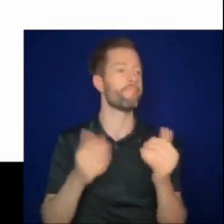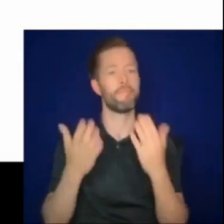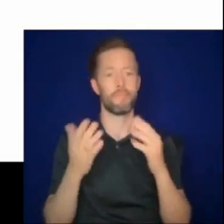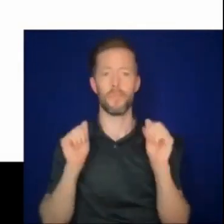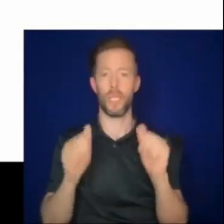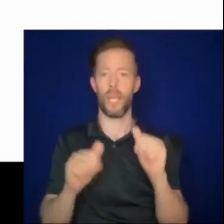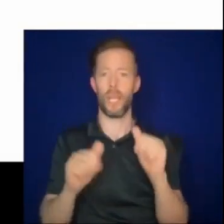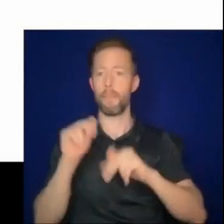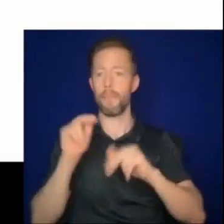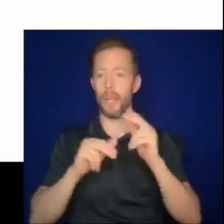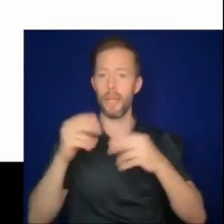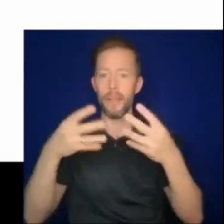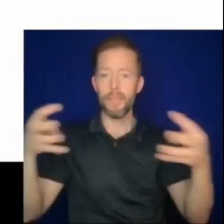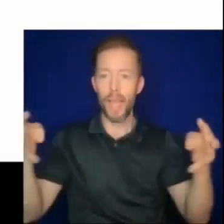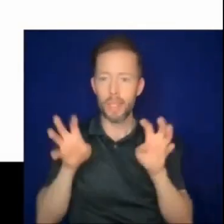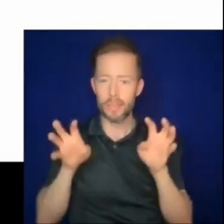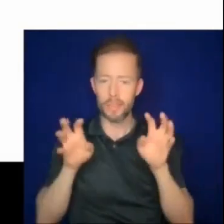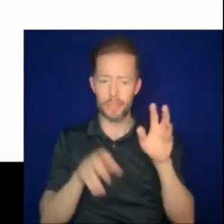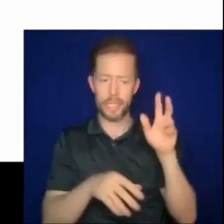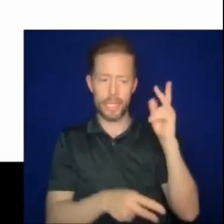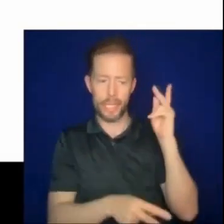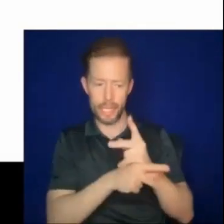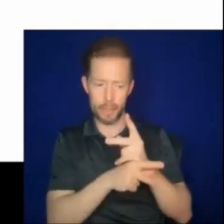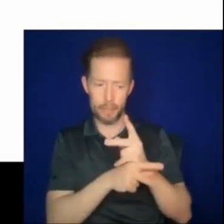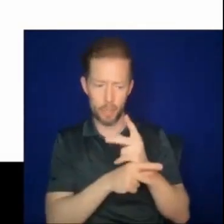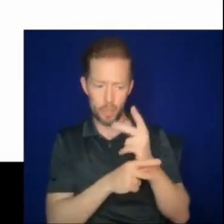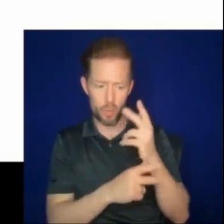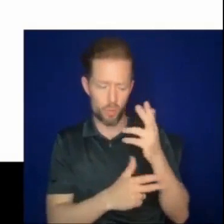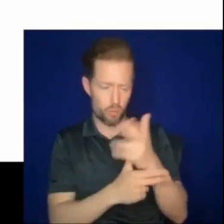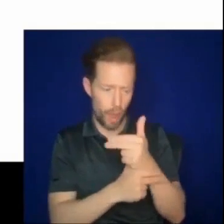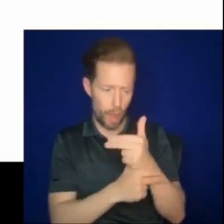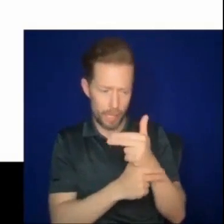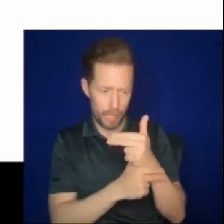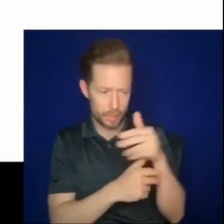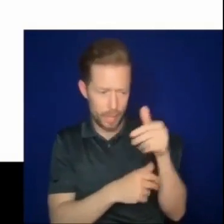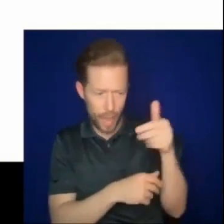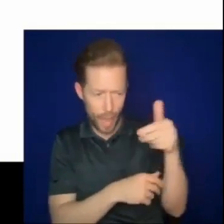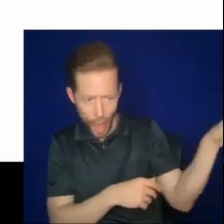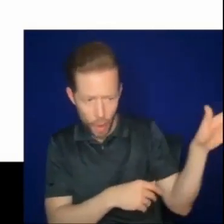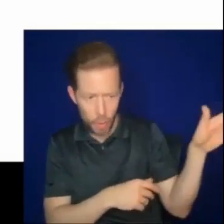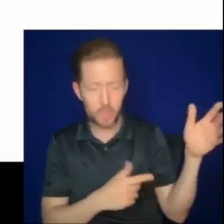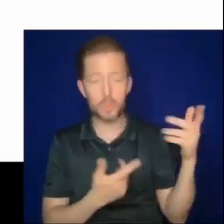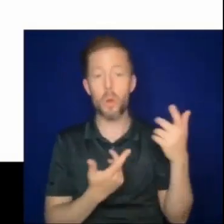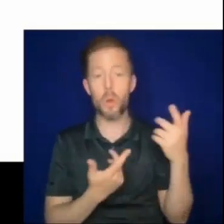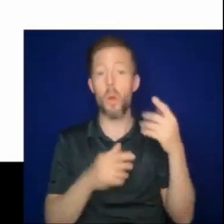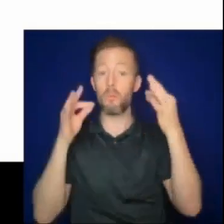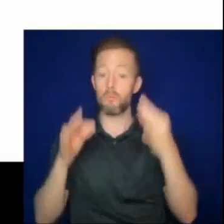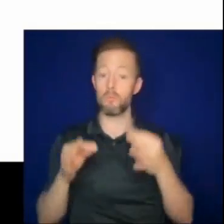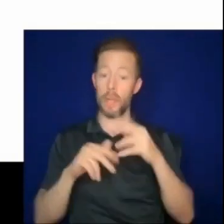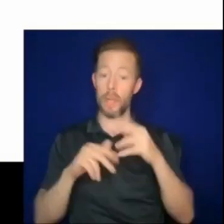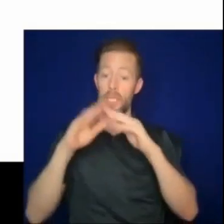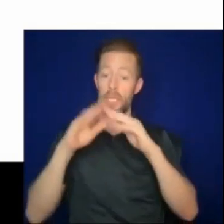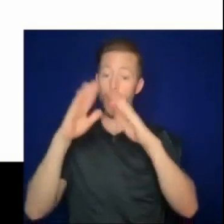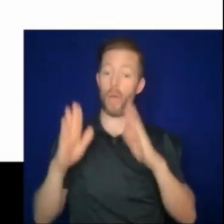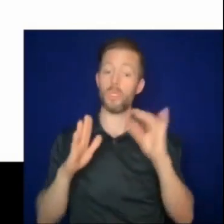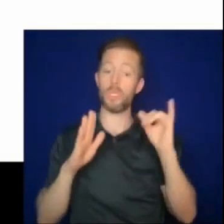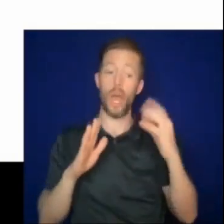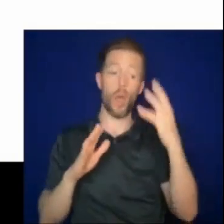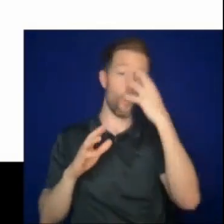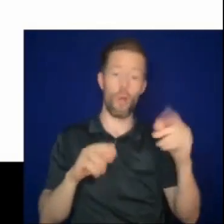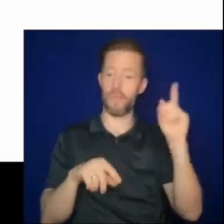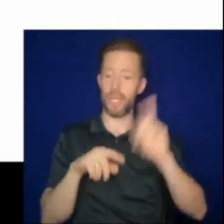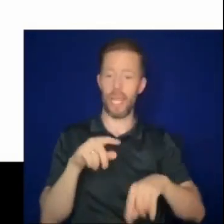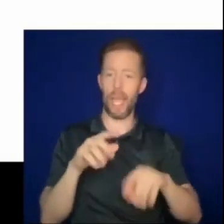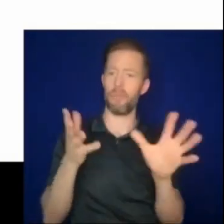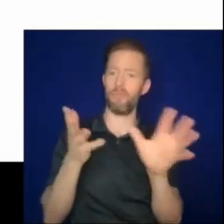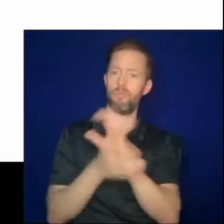solve them, such as like maybe they can build a fence to keep the rabbits out, or maybe they can decide that they are going to build a house that the wolf can't